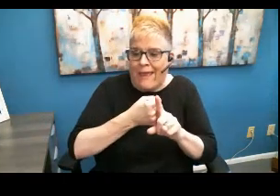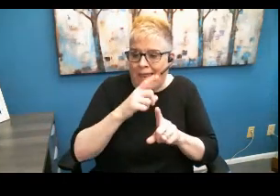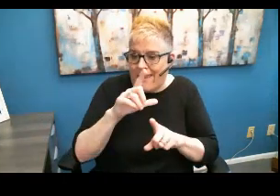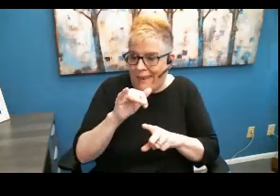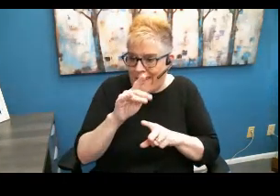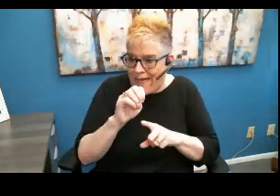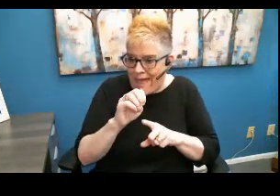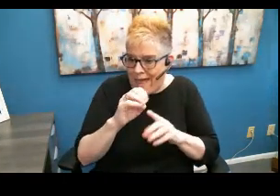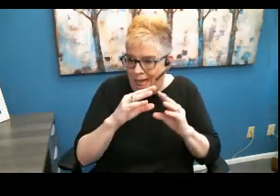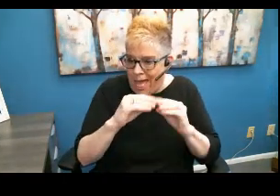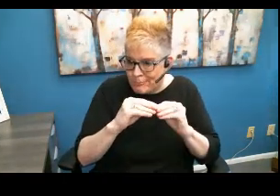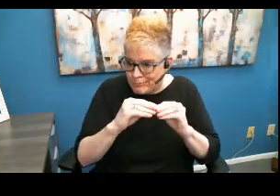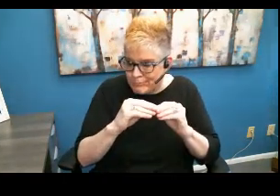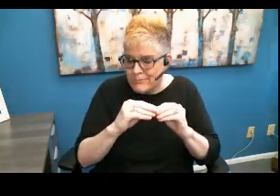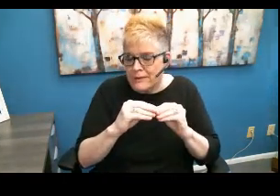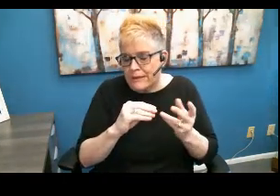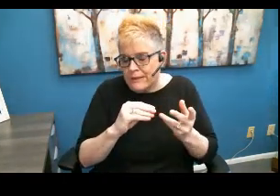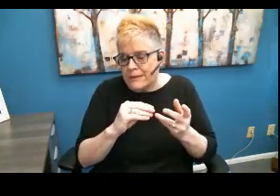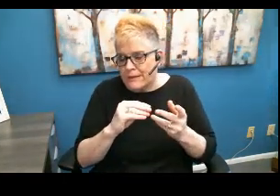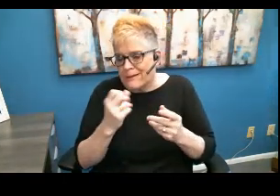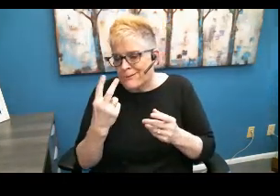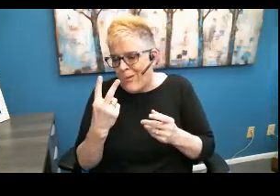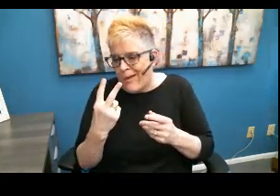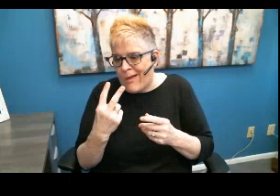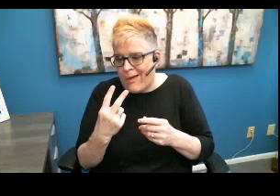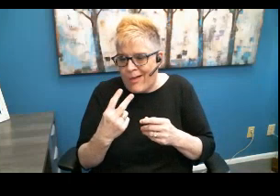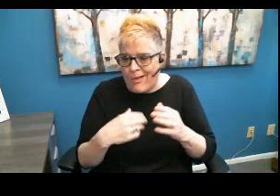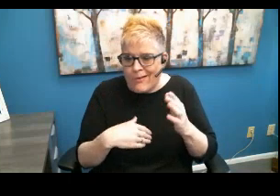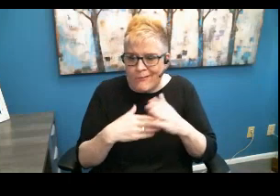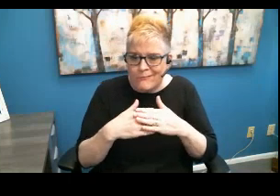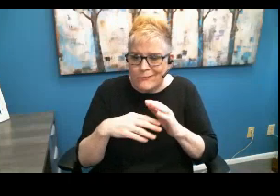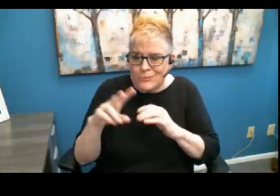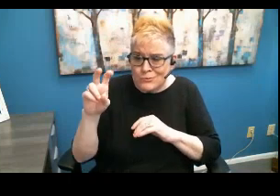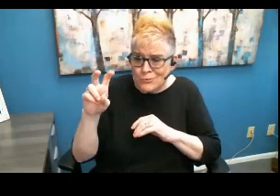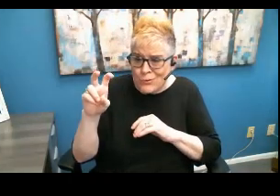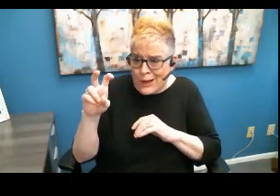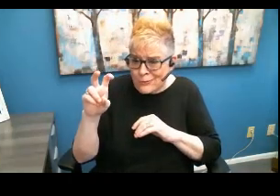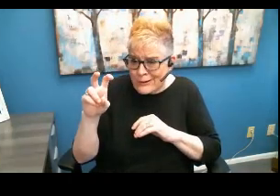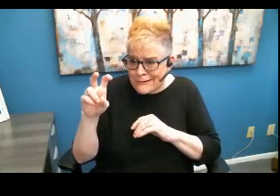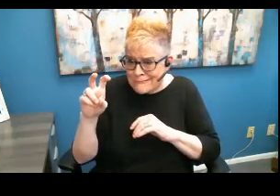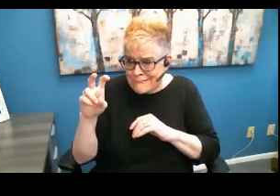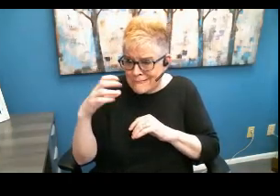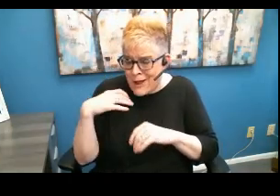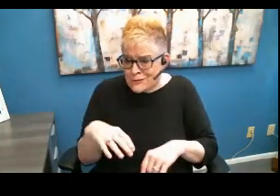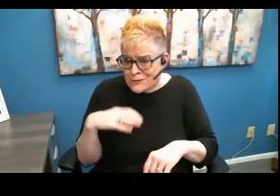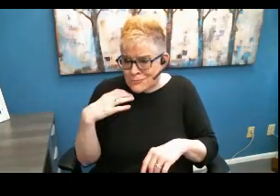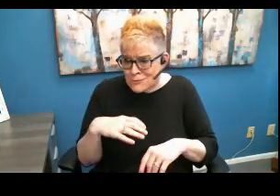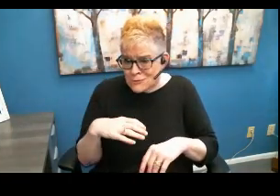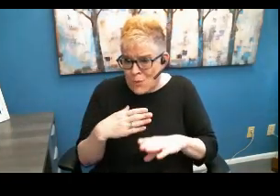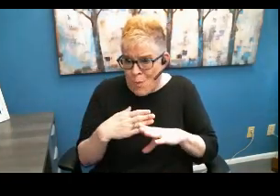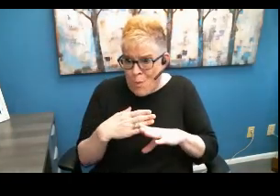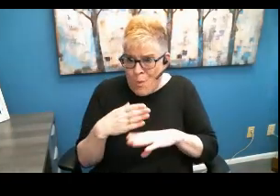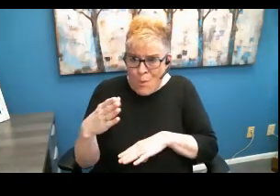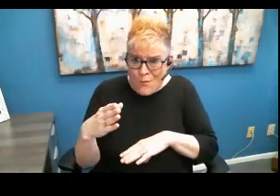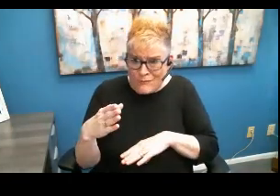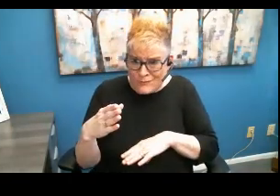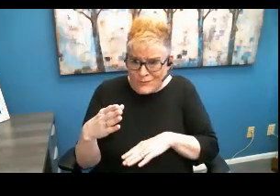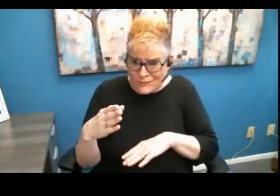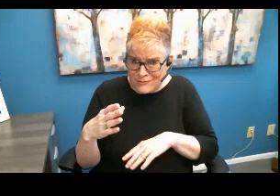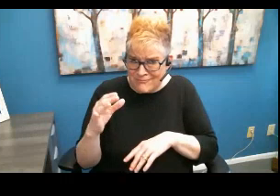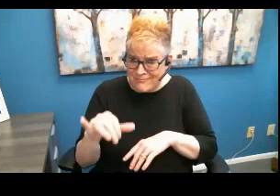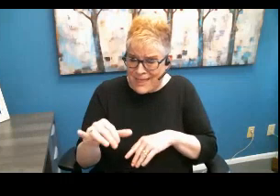down. We a dozen customers, maybe up to a couple hundred customers. If it's a larger supply issue